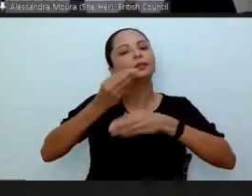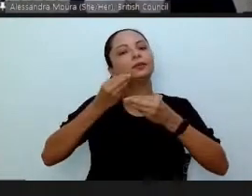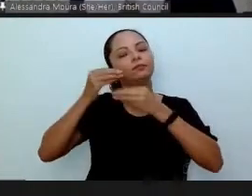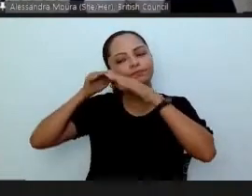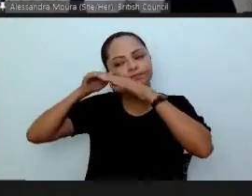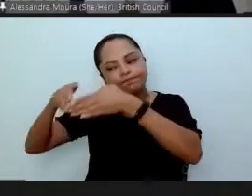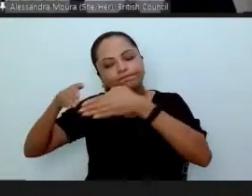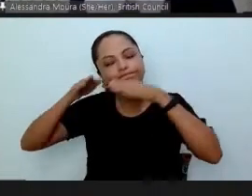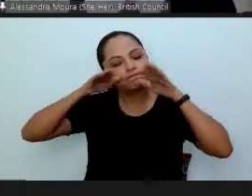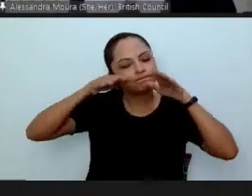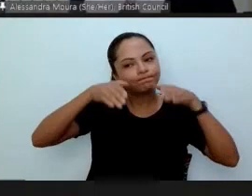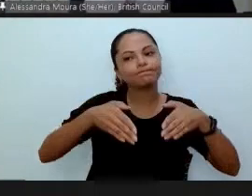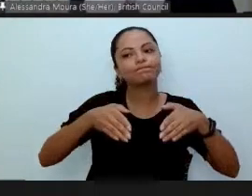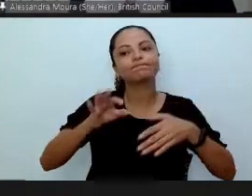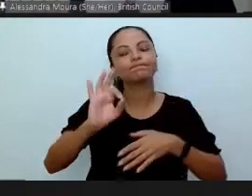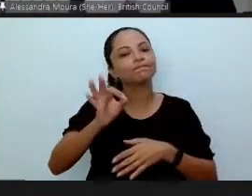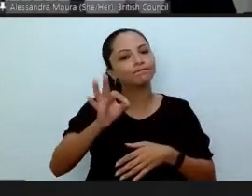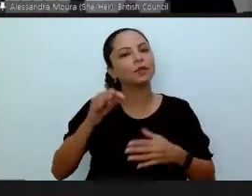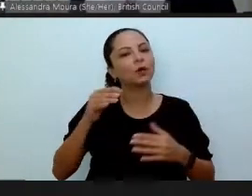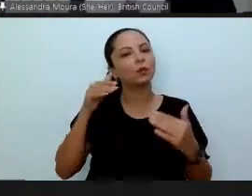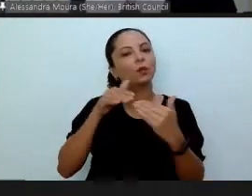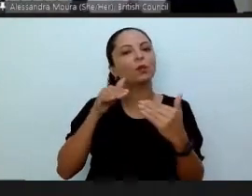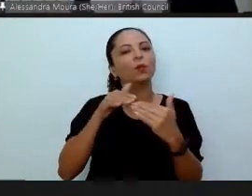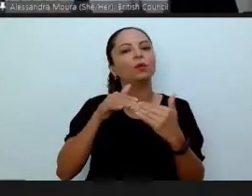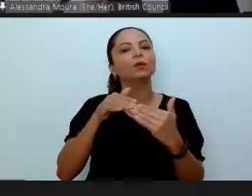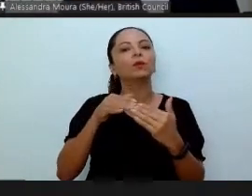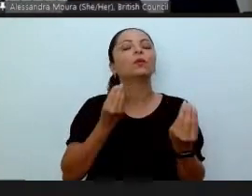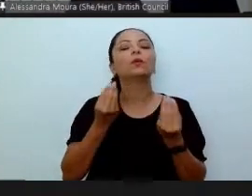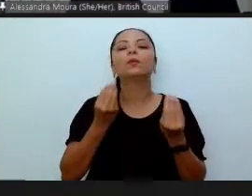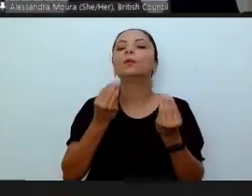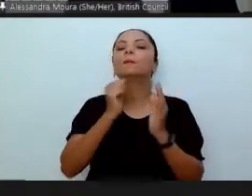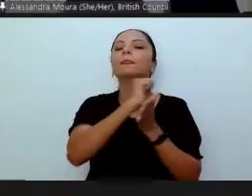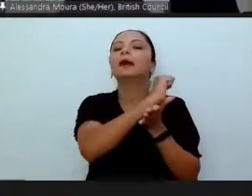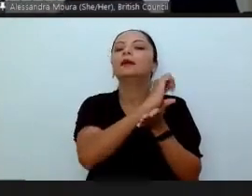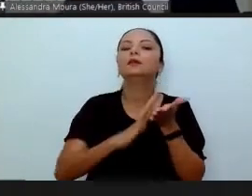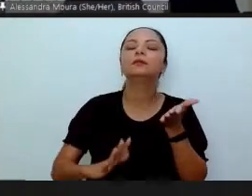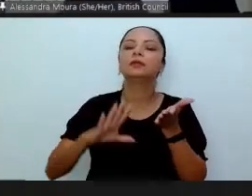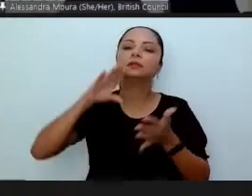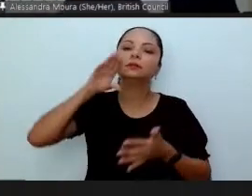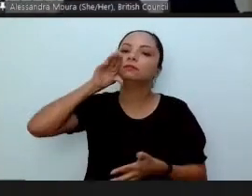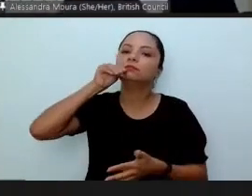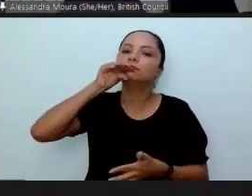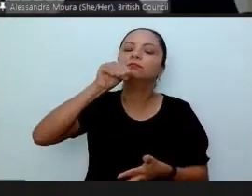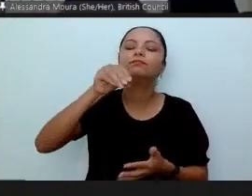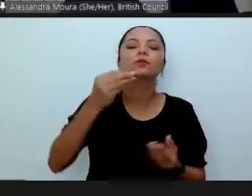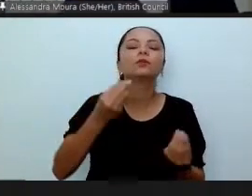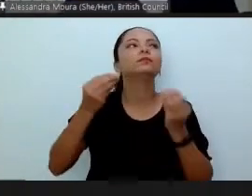what kind of speaking, I would like to see more detail on that. So, speaking could be